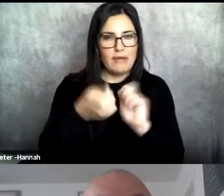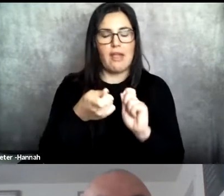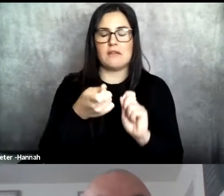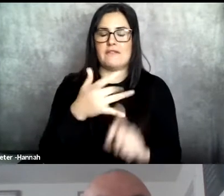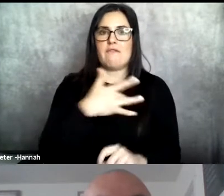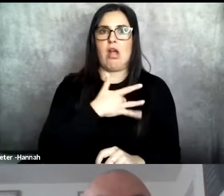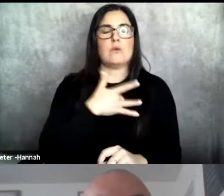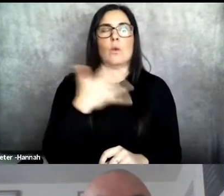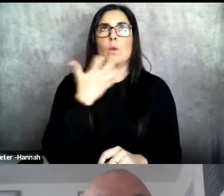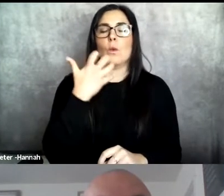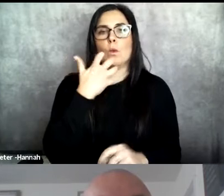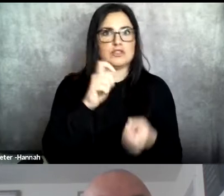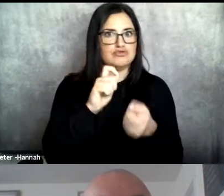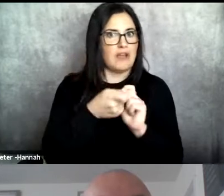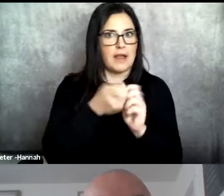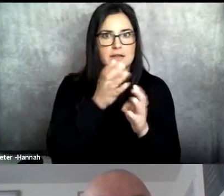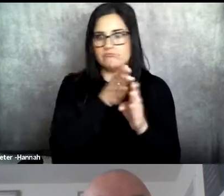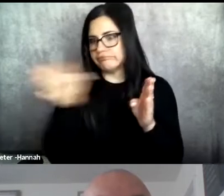that made you change?